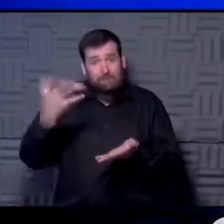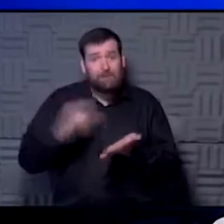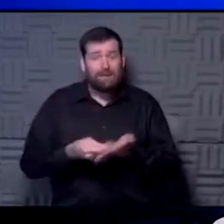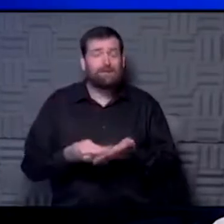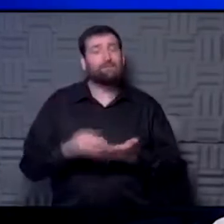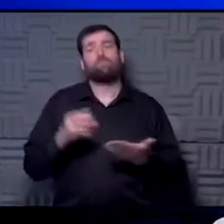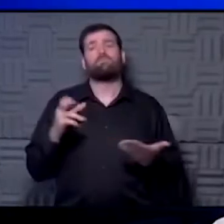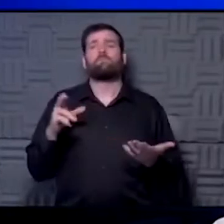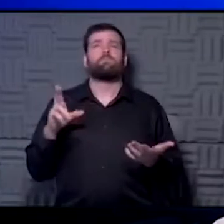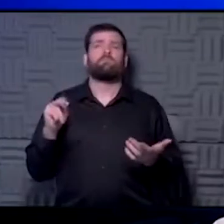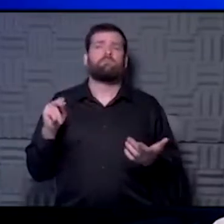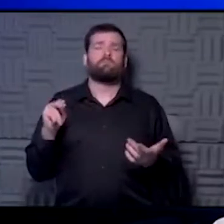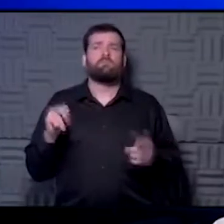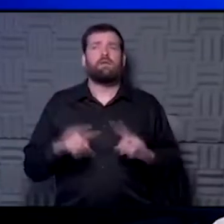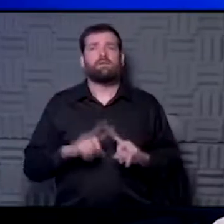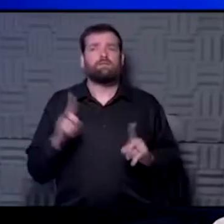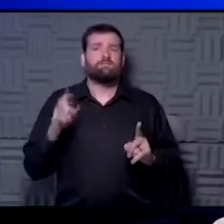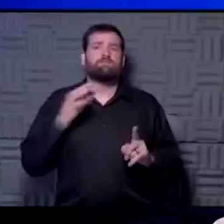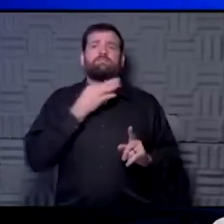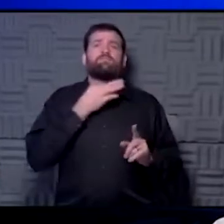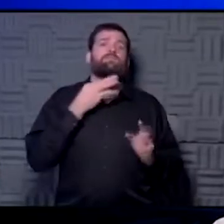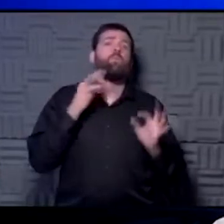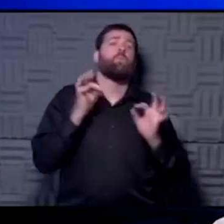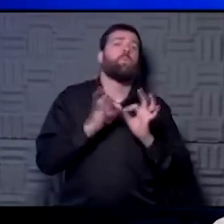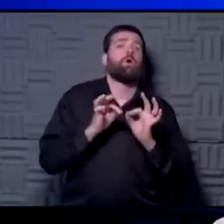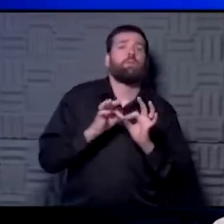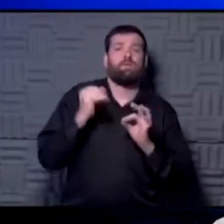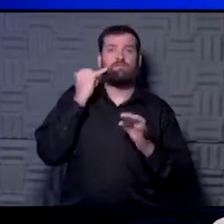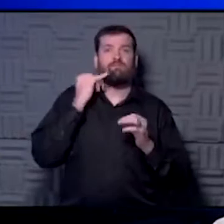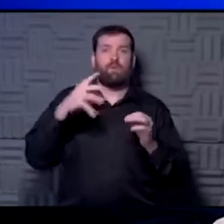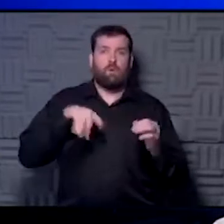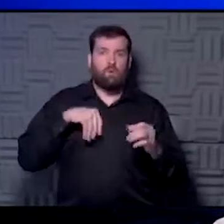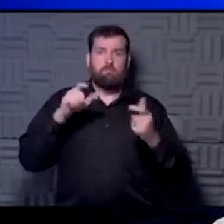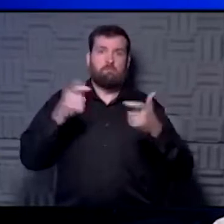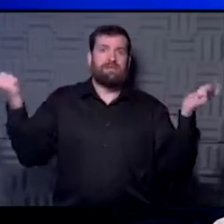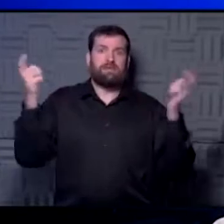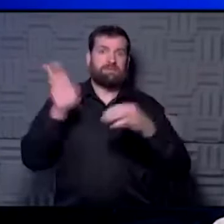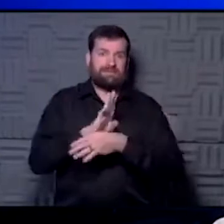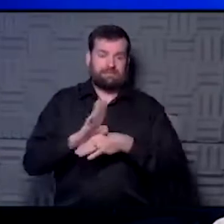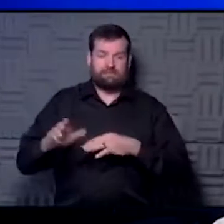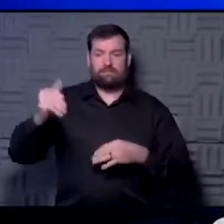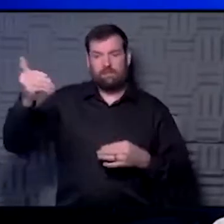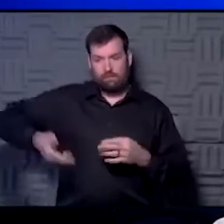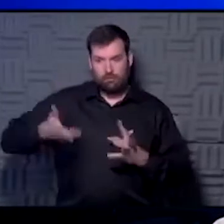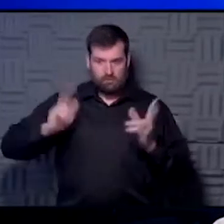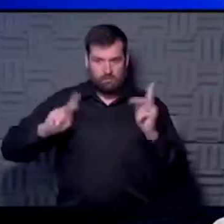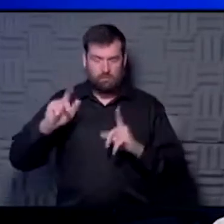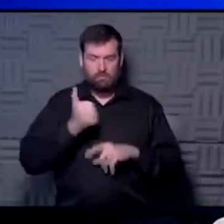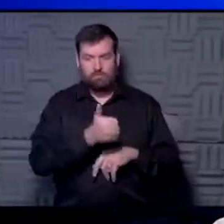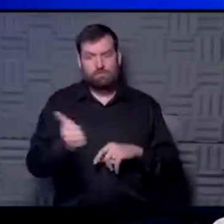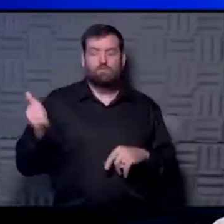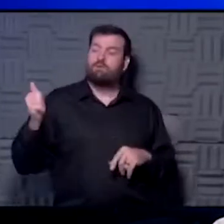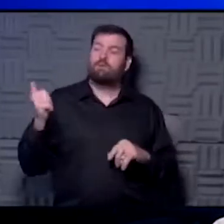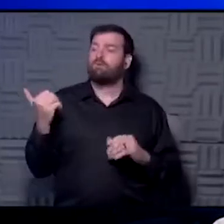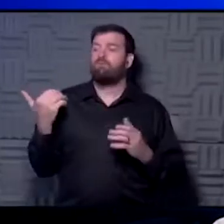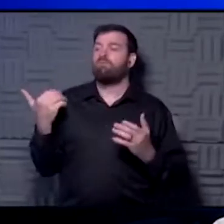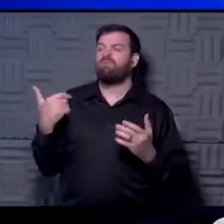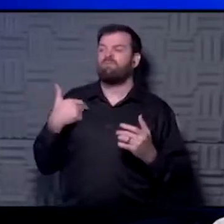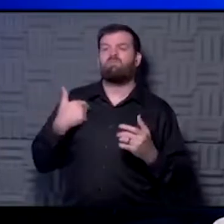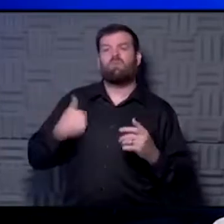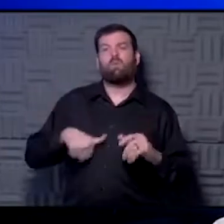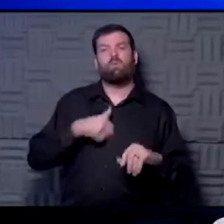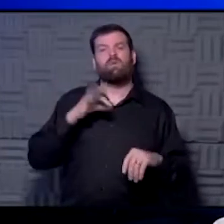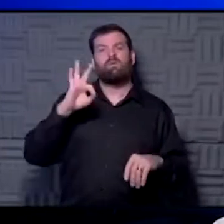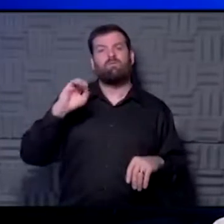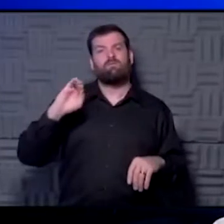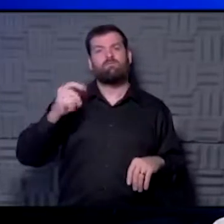curious about, is it worth it if I own a big business and have people coming in that I'm able to say, listen, we fog regularly, that